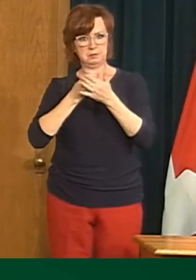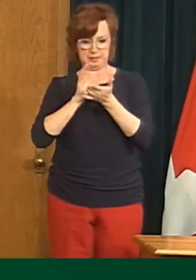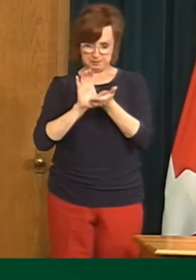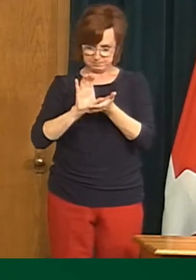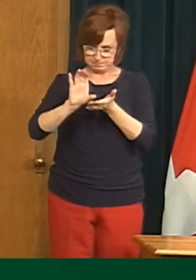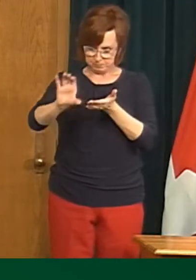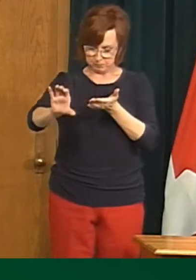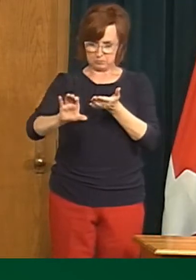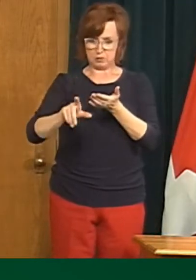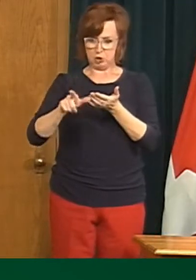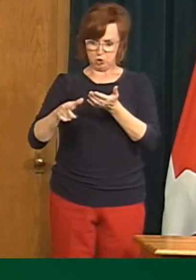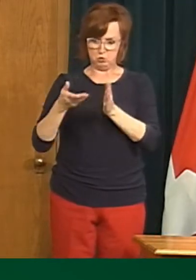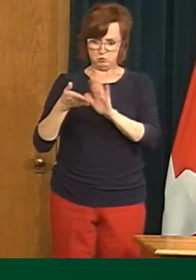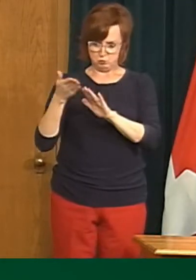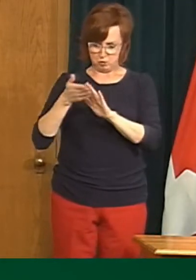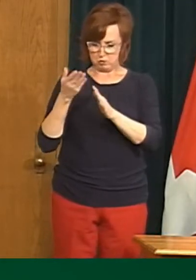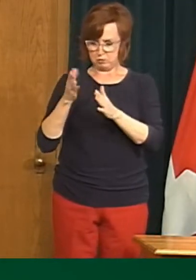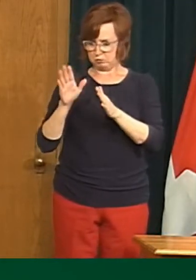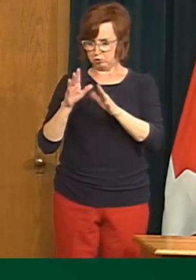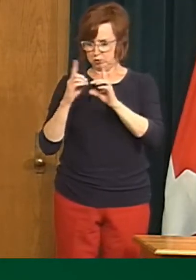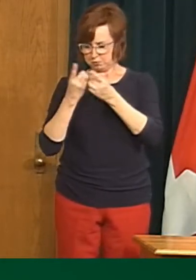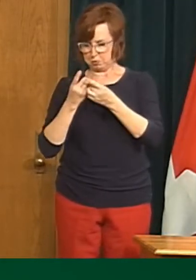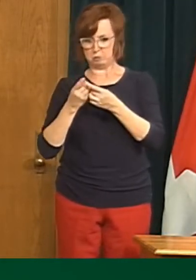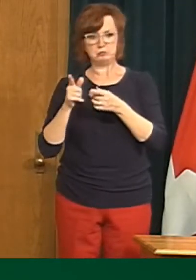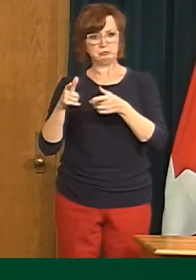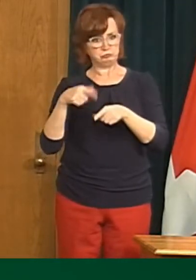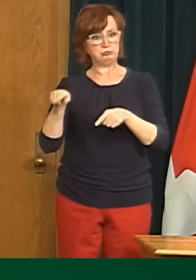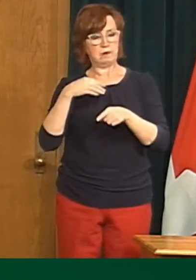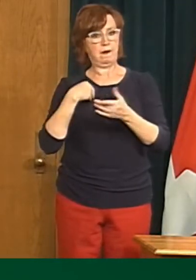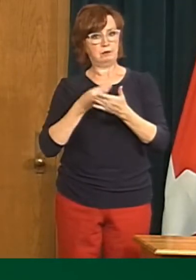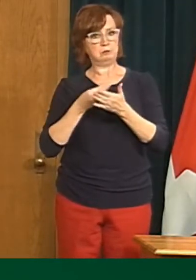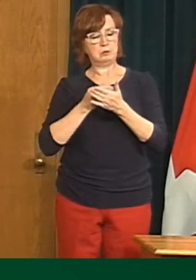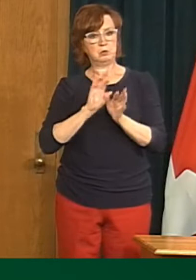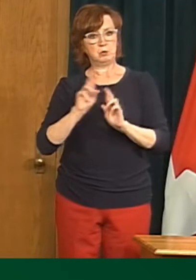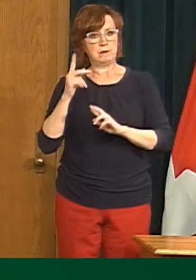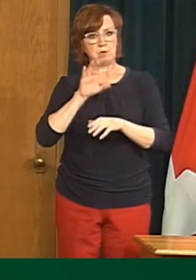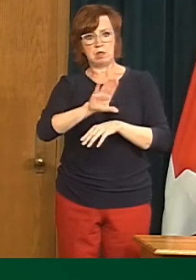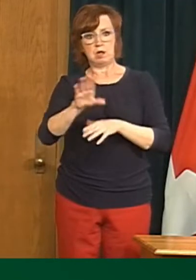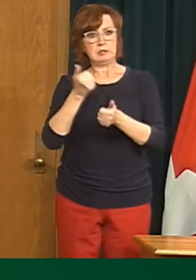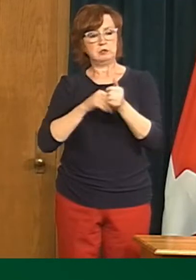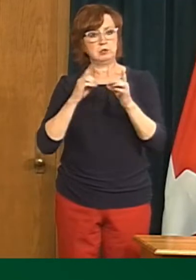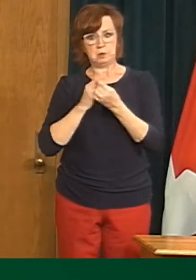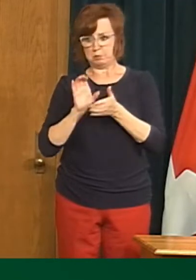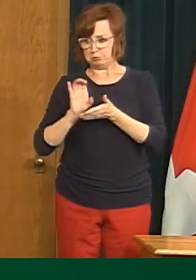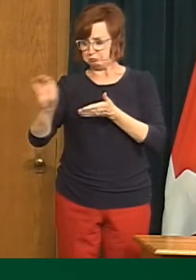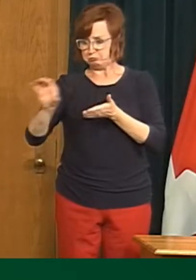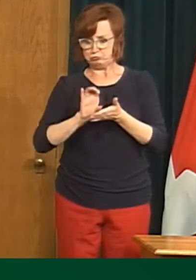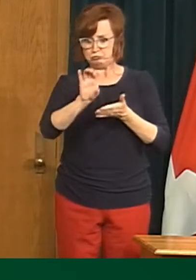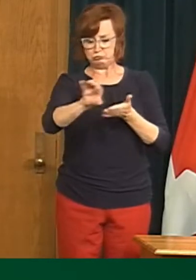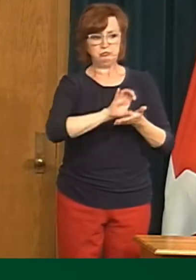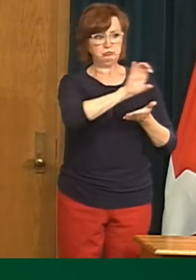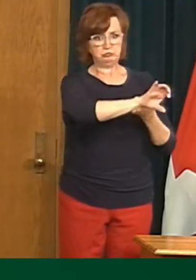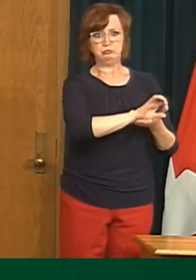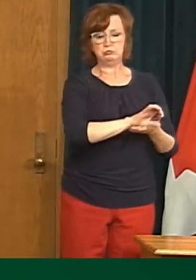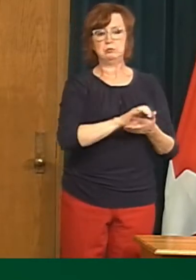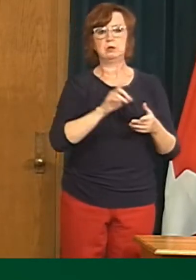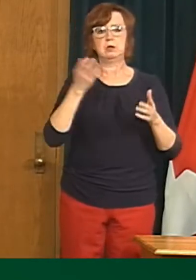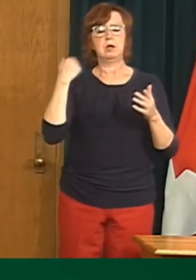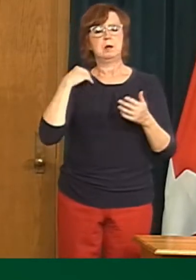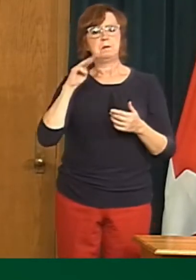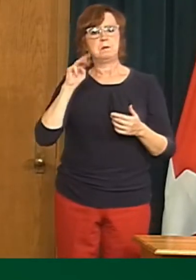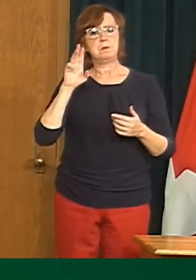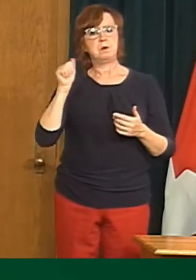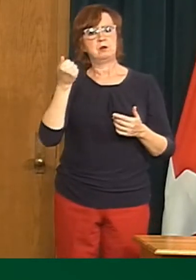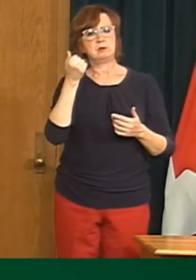estimates that they have been granted. So the budget really will be based off of the budget that was made public on March